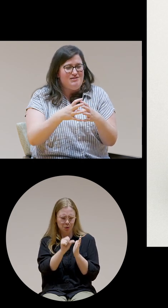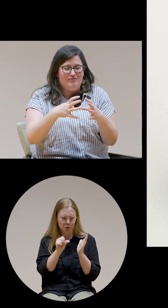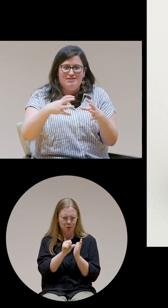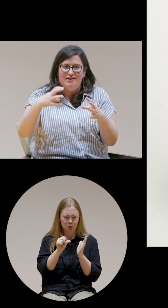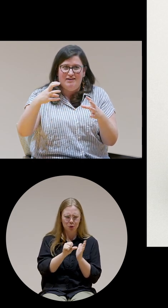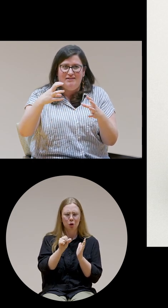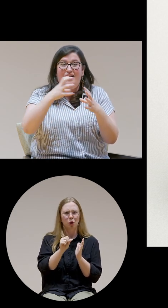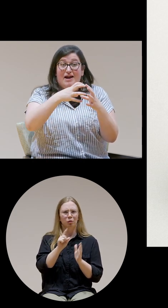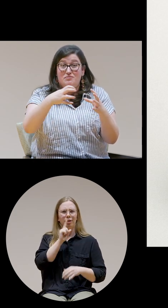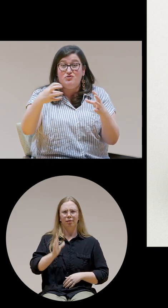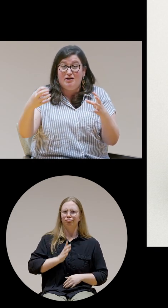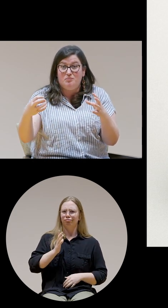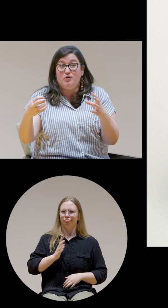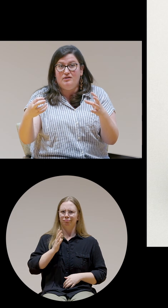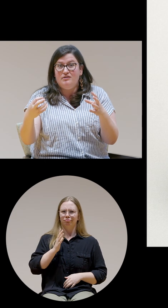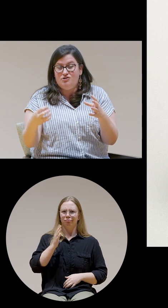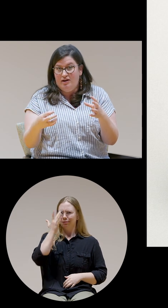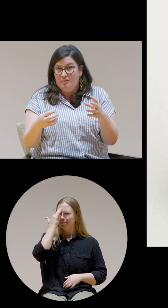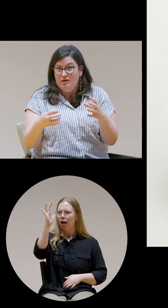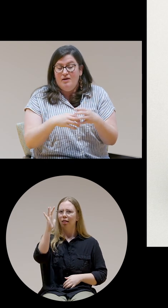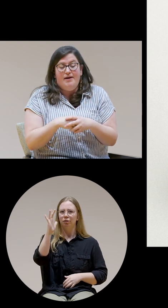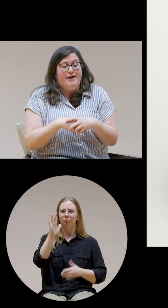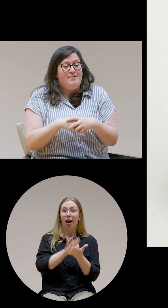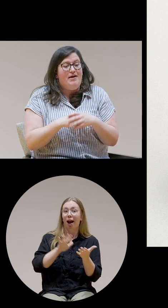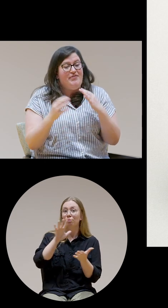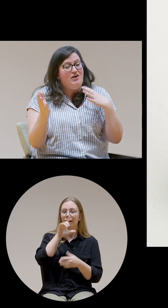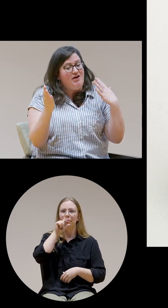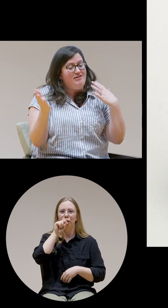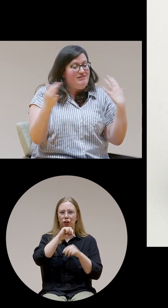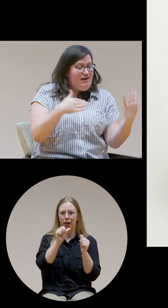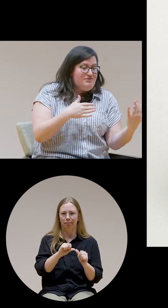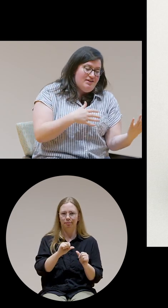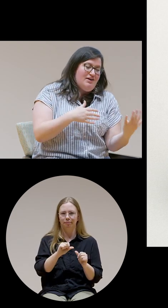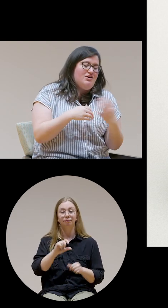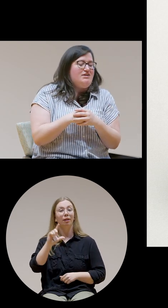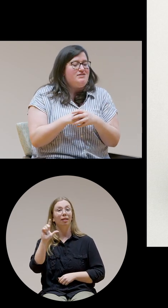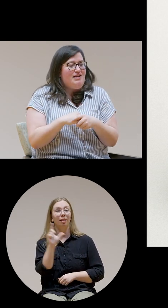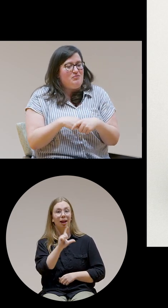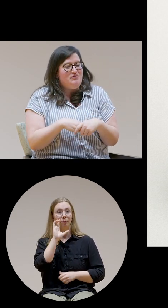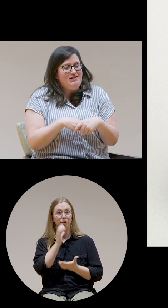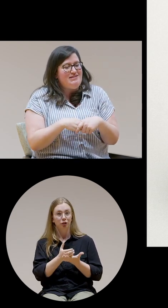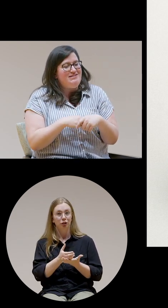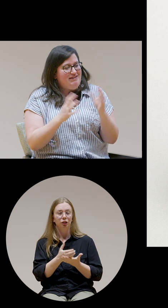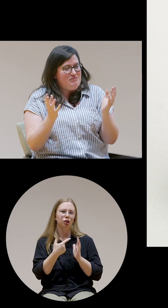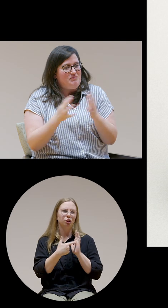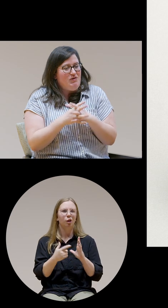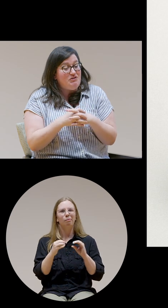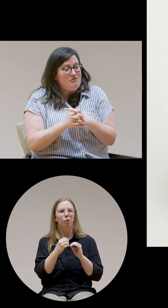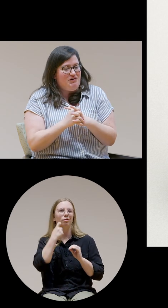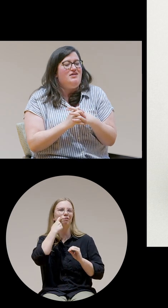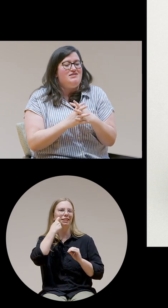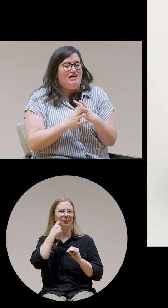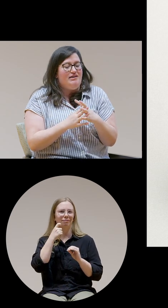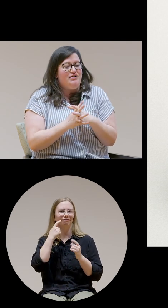elegant, sophisticated, and abstract bird shape. And then on the left there is a more recent and